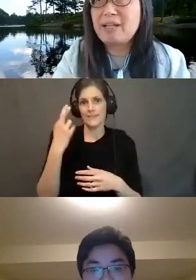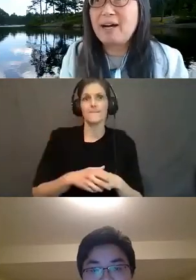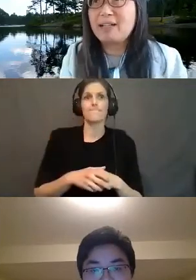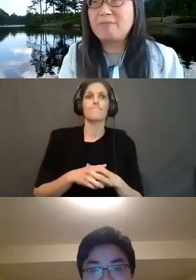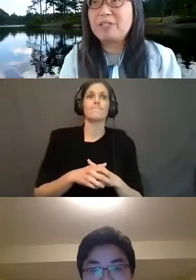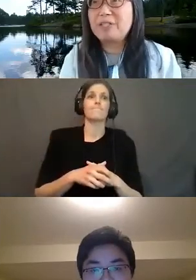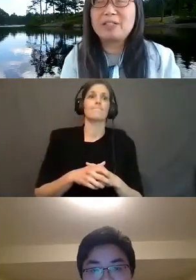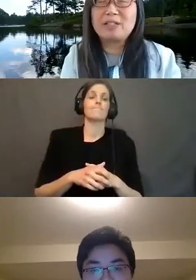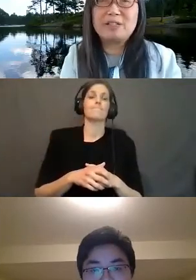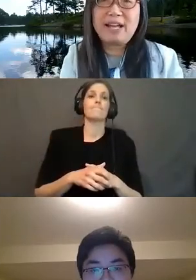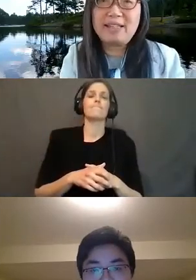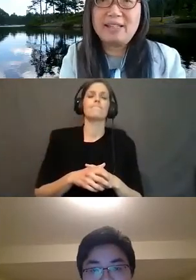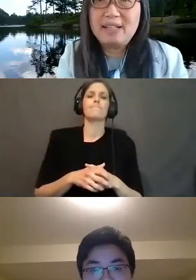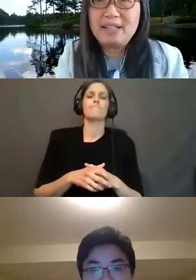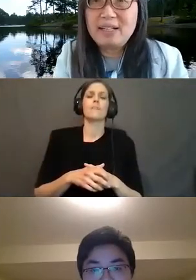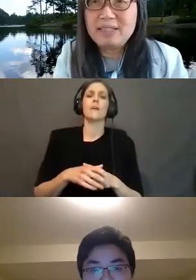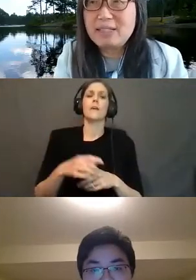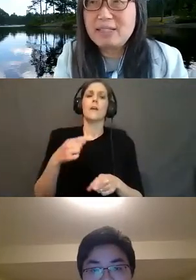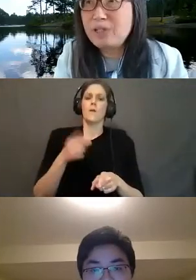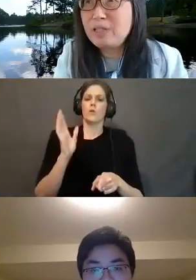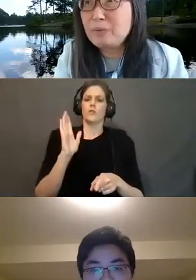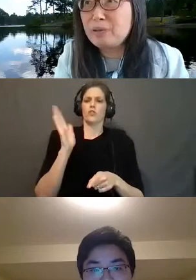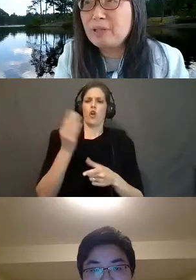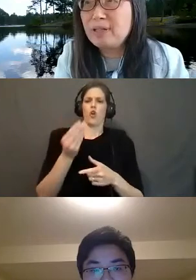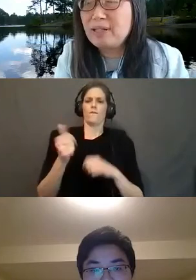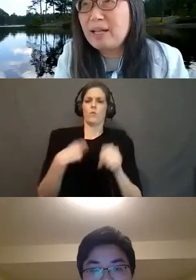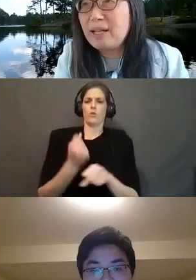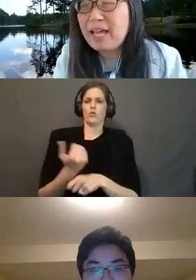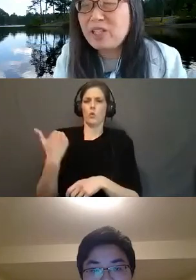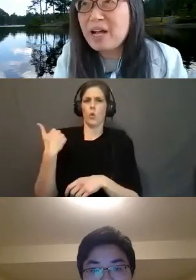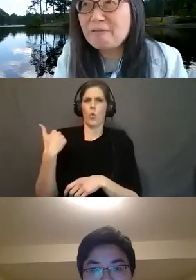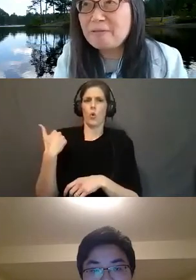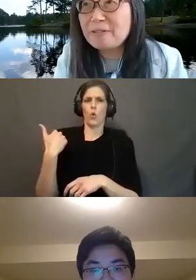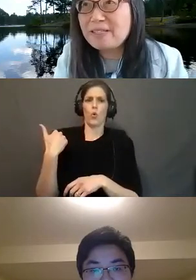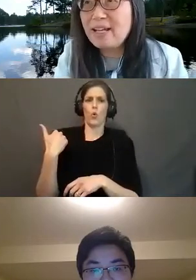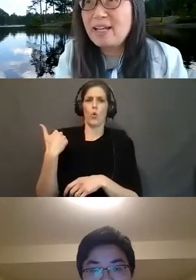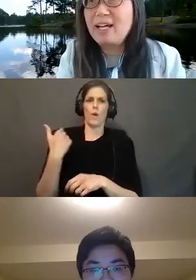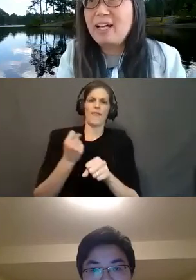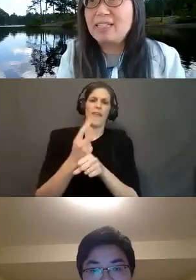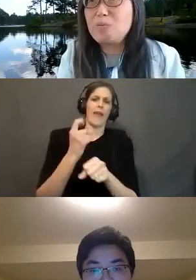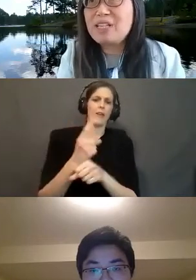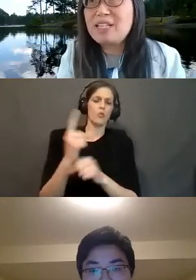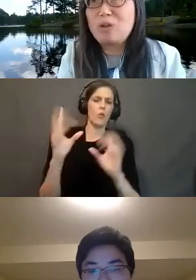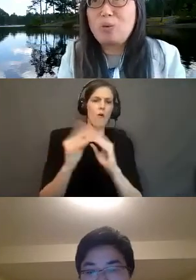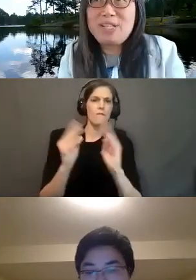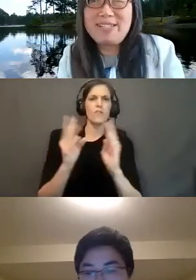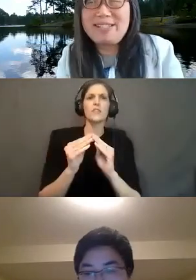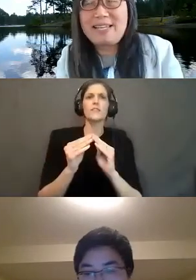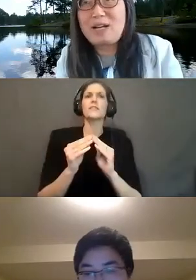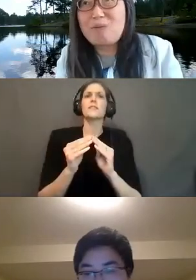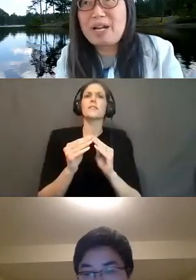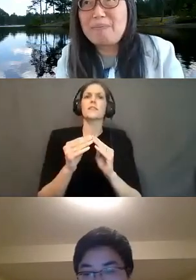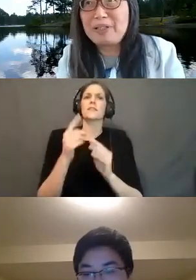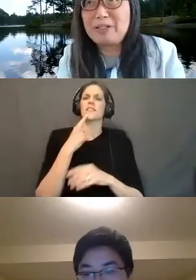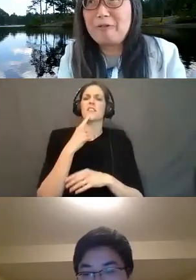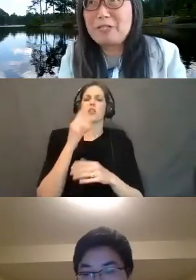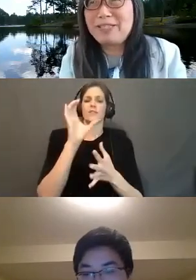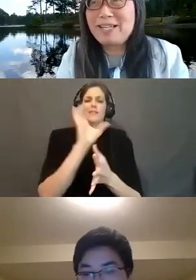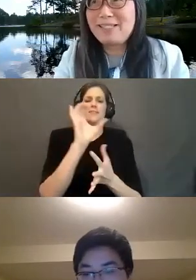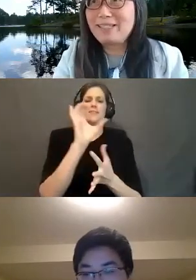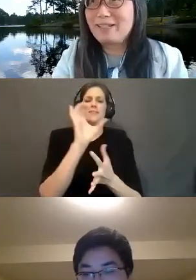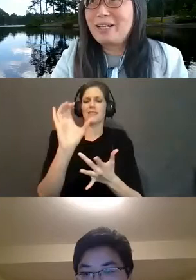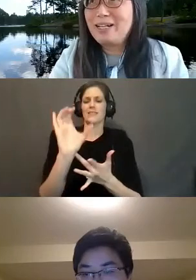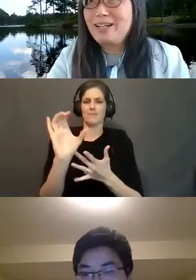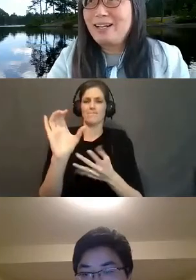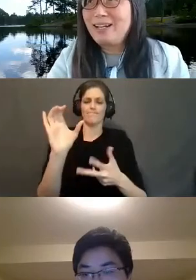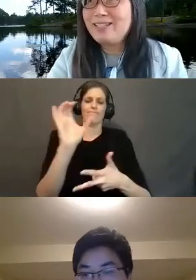gave a talk a few years ago at Street annual conference. He pointed out the 3 C's, as I remember. The first